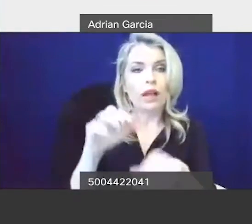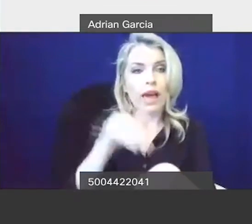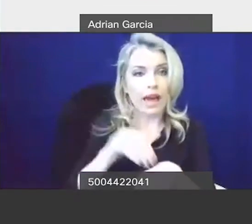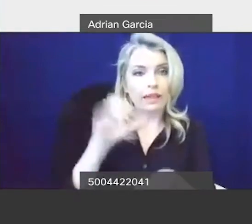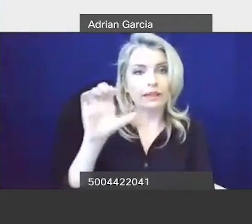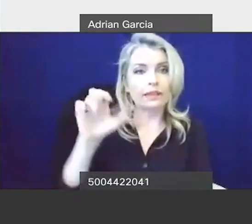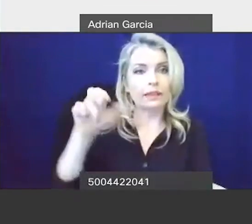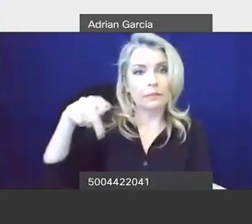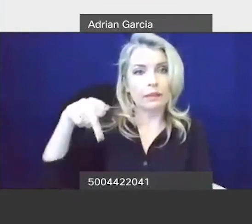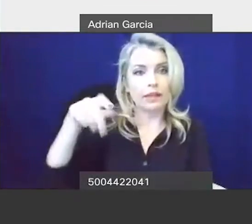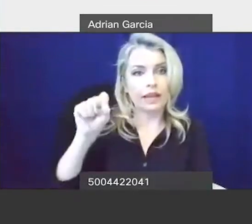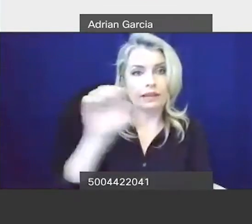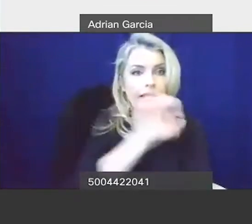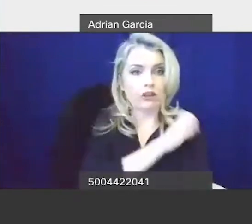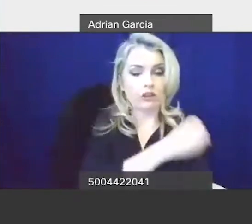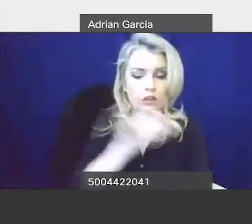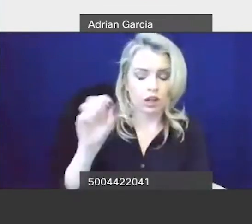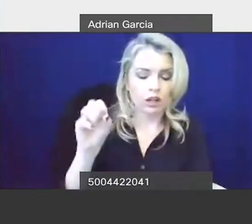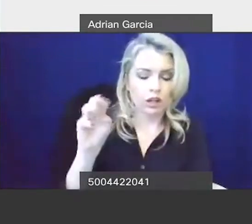to